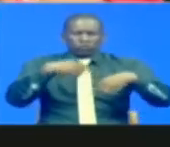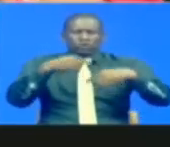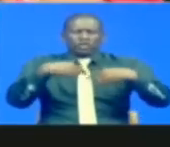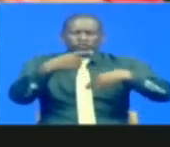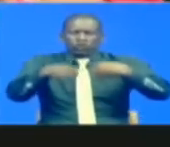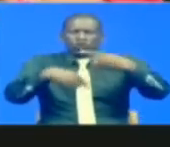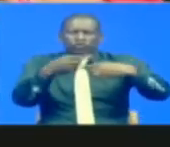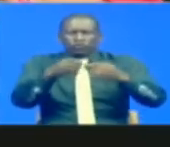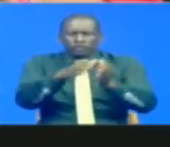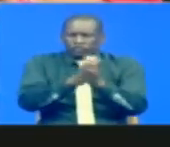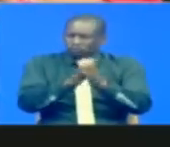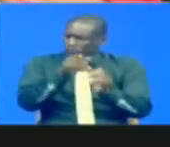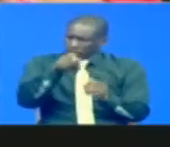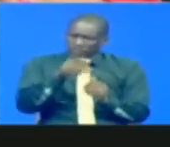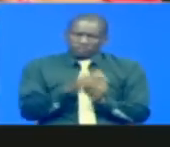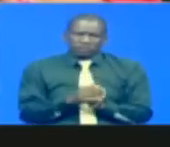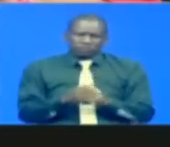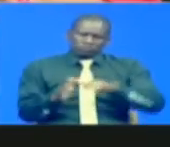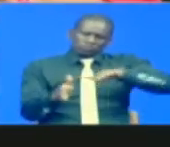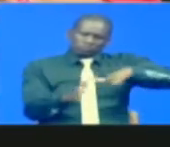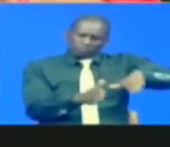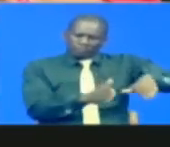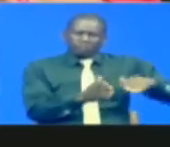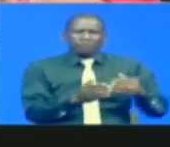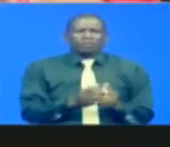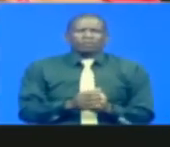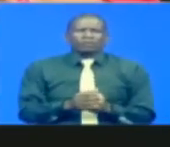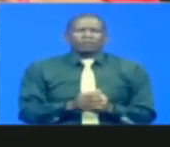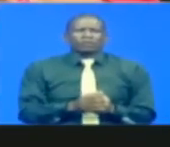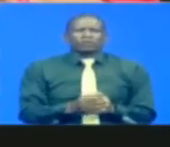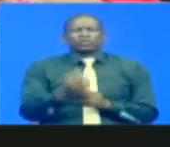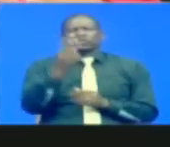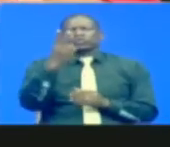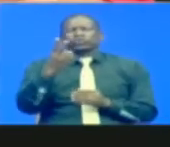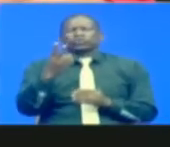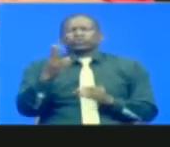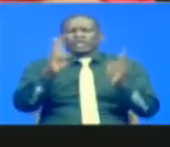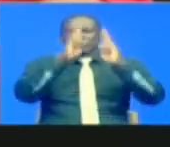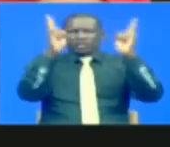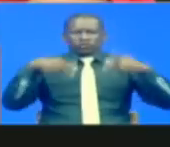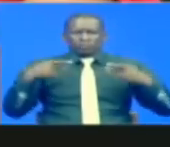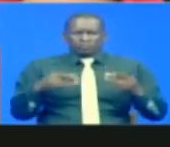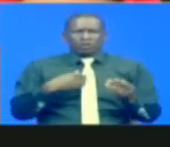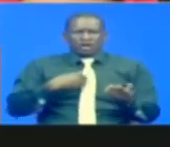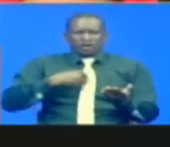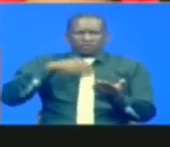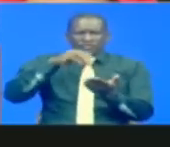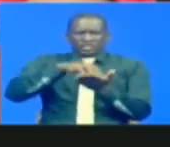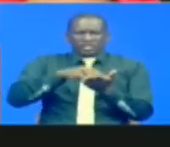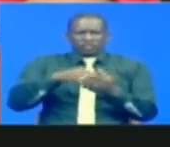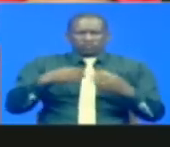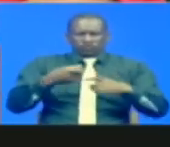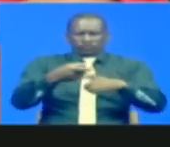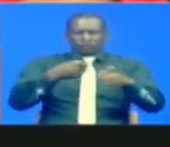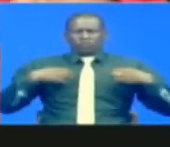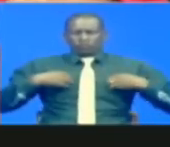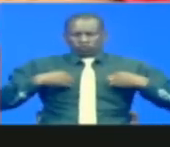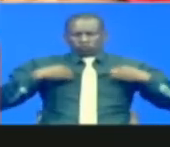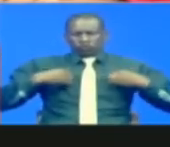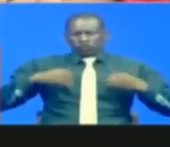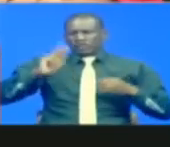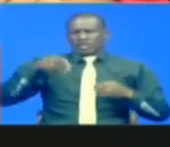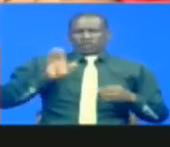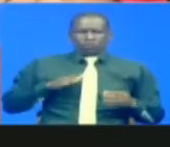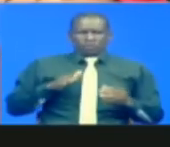has come out. To something else quite disturbing, two foreigners have been charged with stripping a Kenyan woman naked and